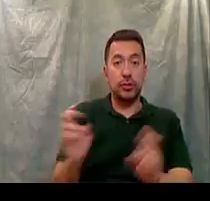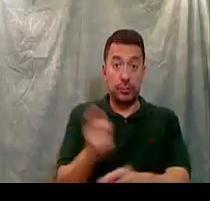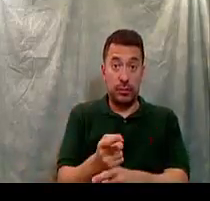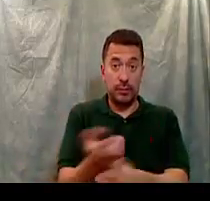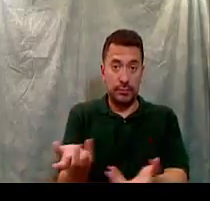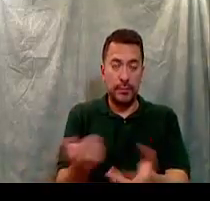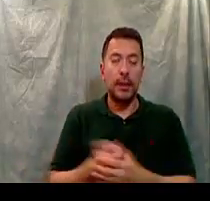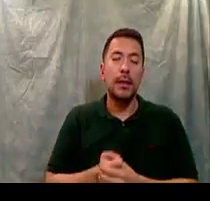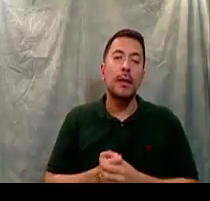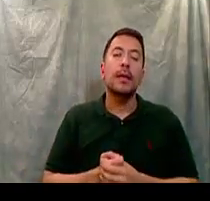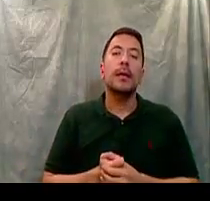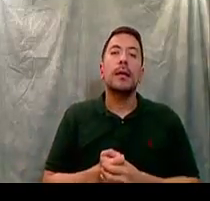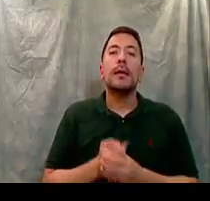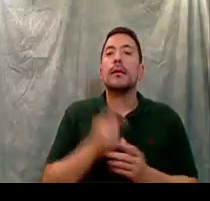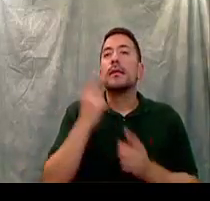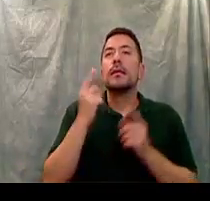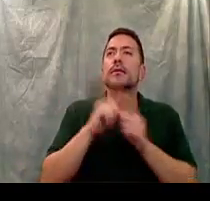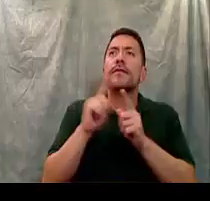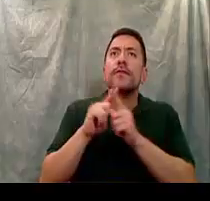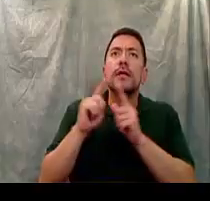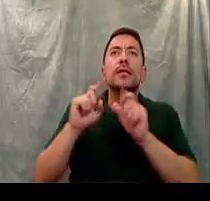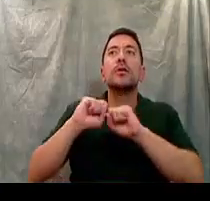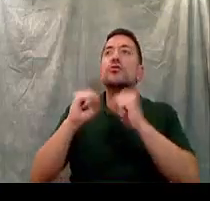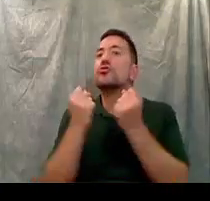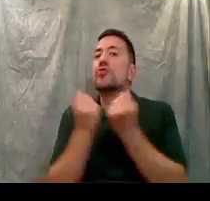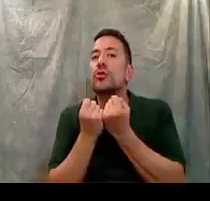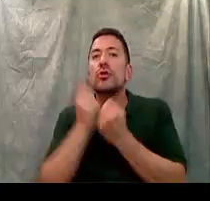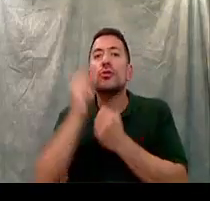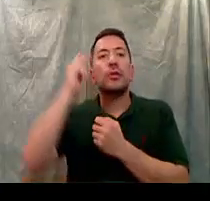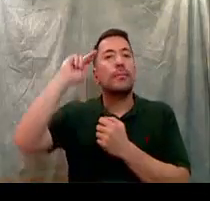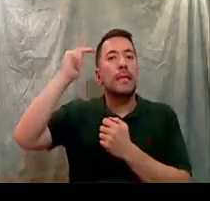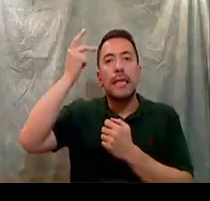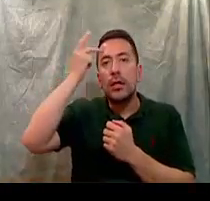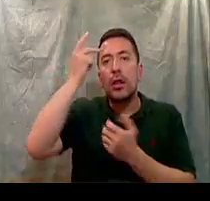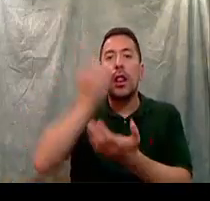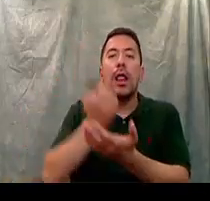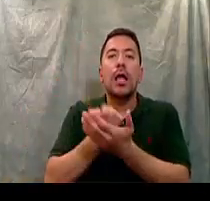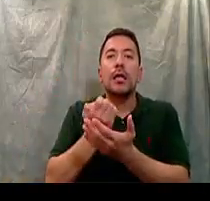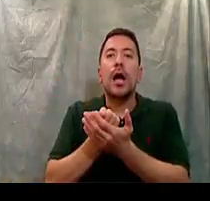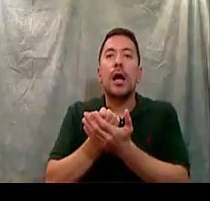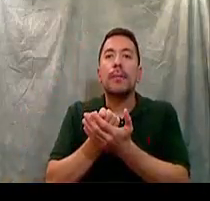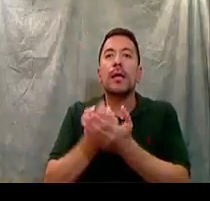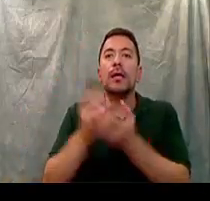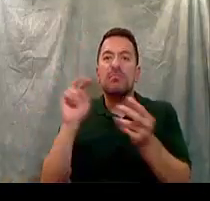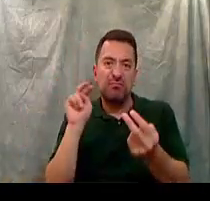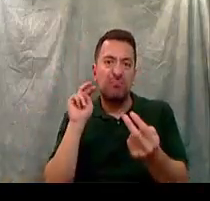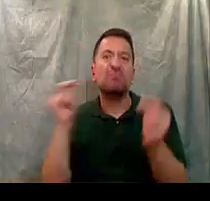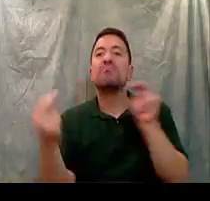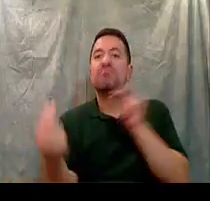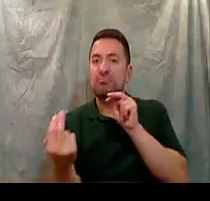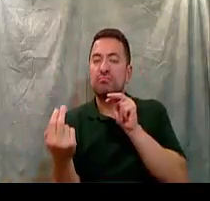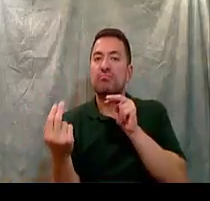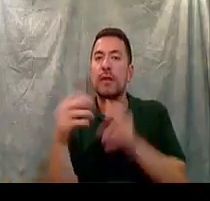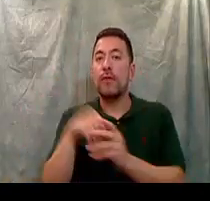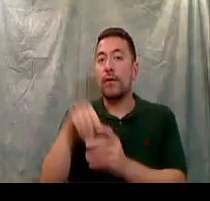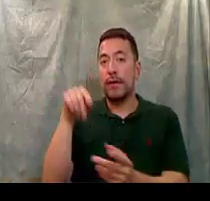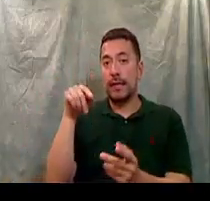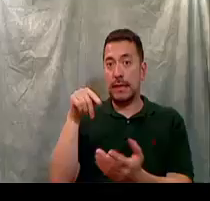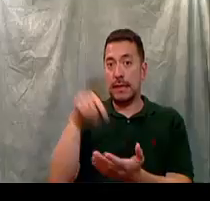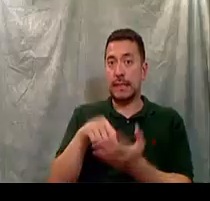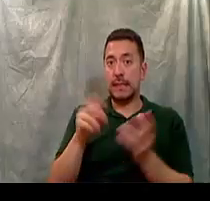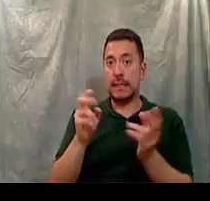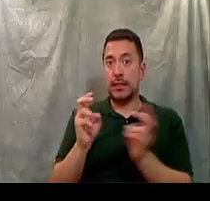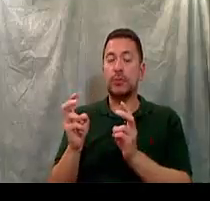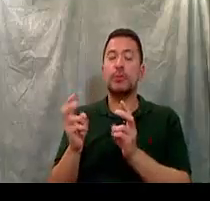right? And so think of the various social, political, economic dimensions that are influencing this issue and might actually